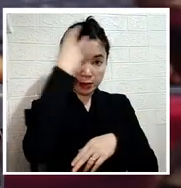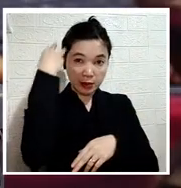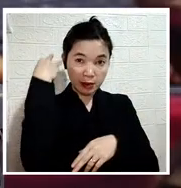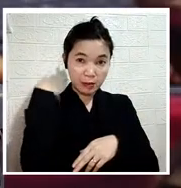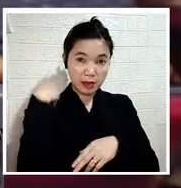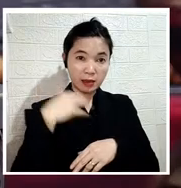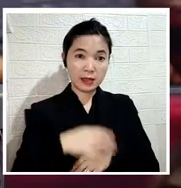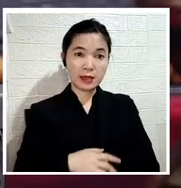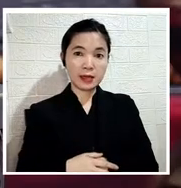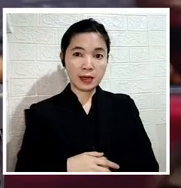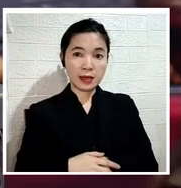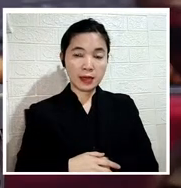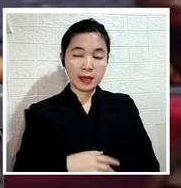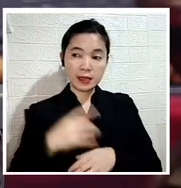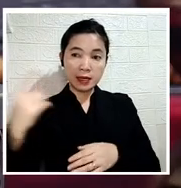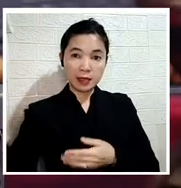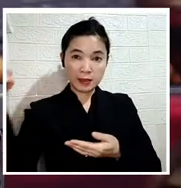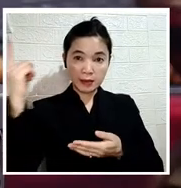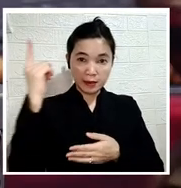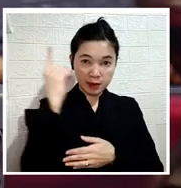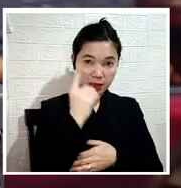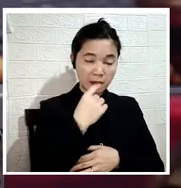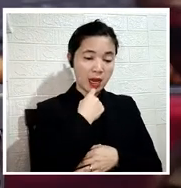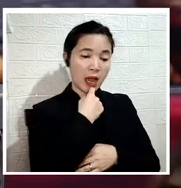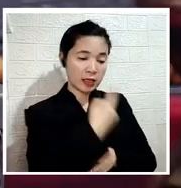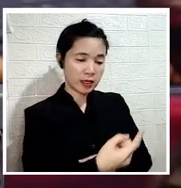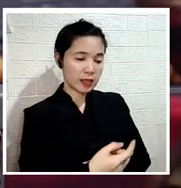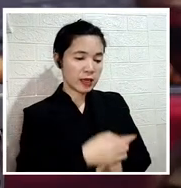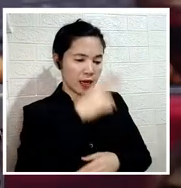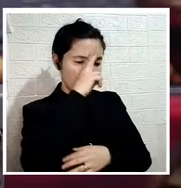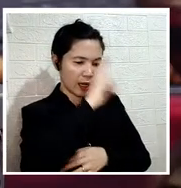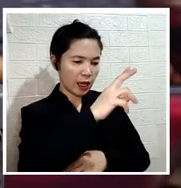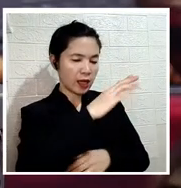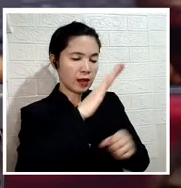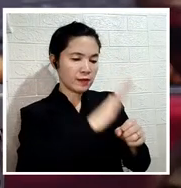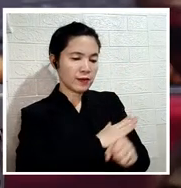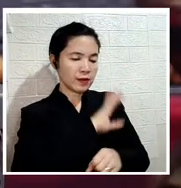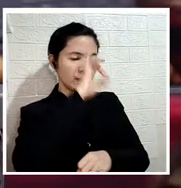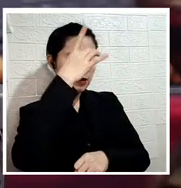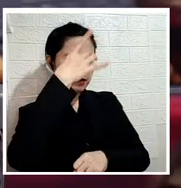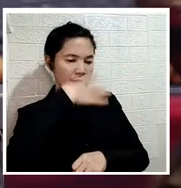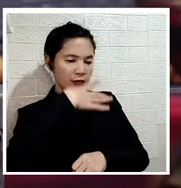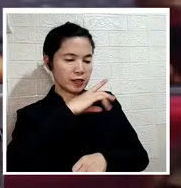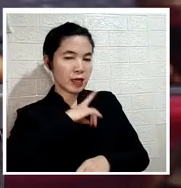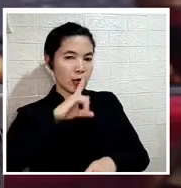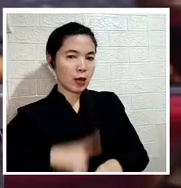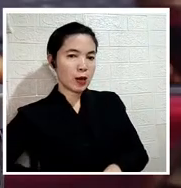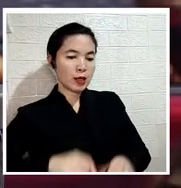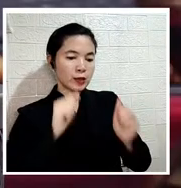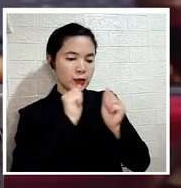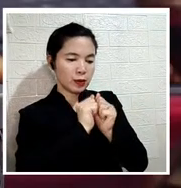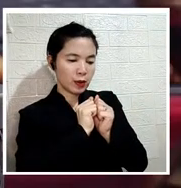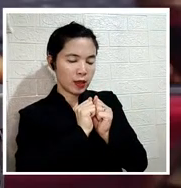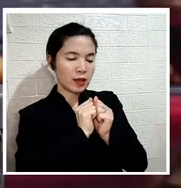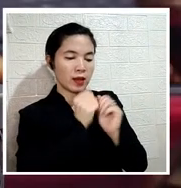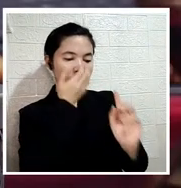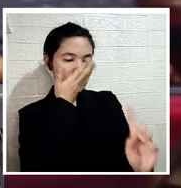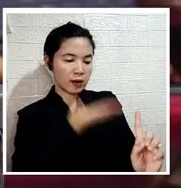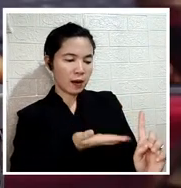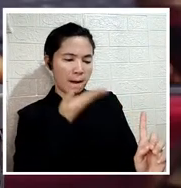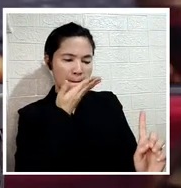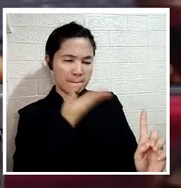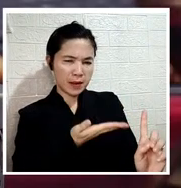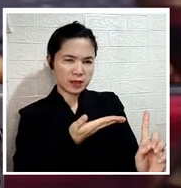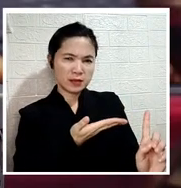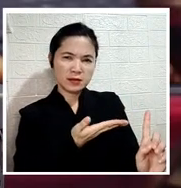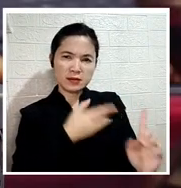And coming to her, he said, "Hail, full of grace, the Lord is with you." But she was